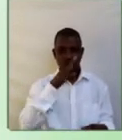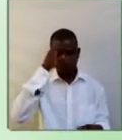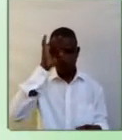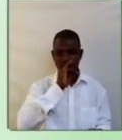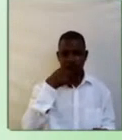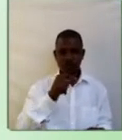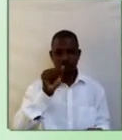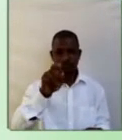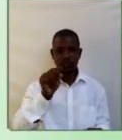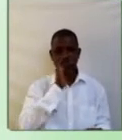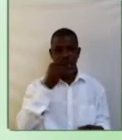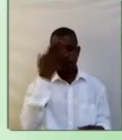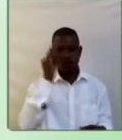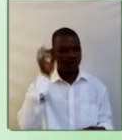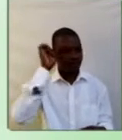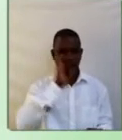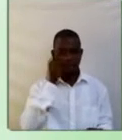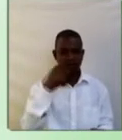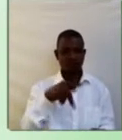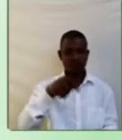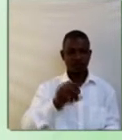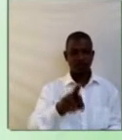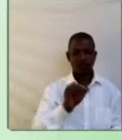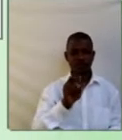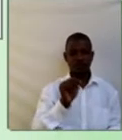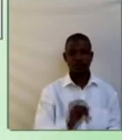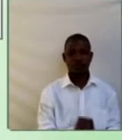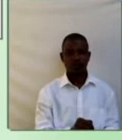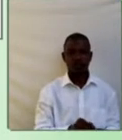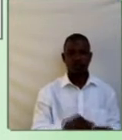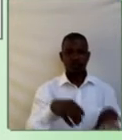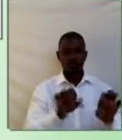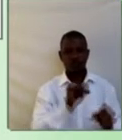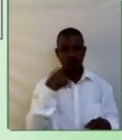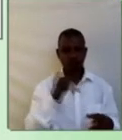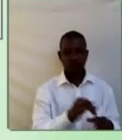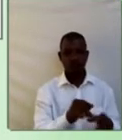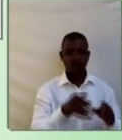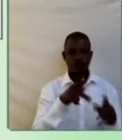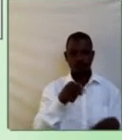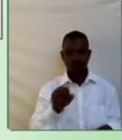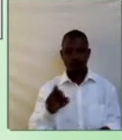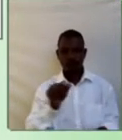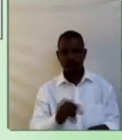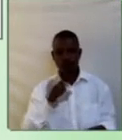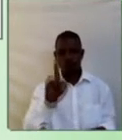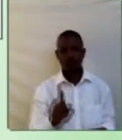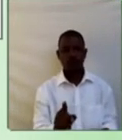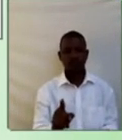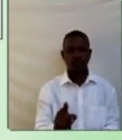antecedent, while he is the pronoun. Classes of pronoun.